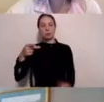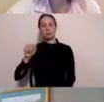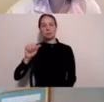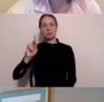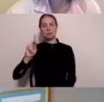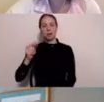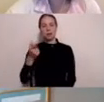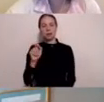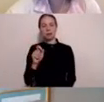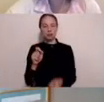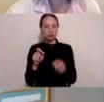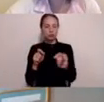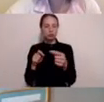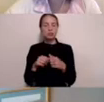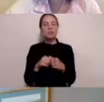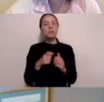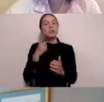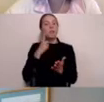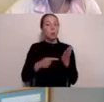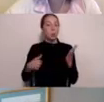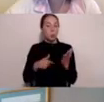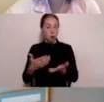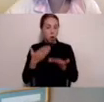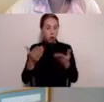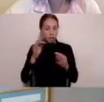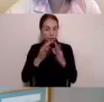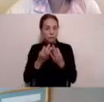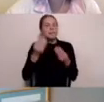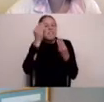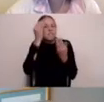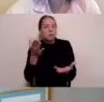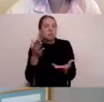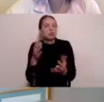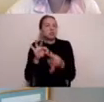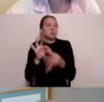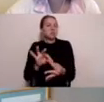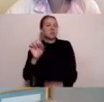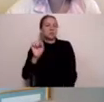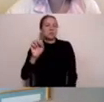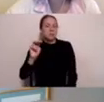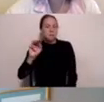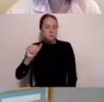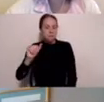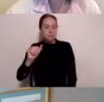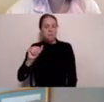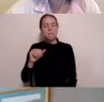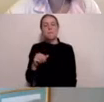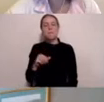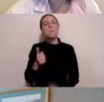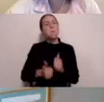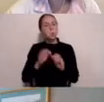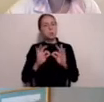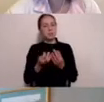The key for what we offer families is information about spinal muscular atrophy. Most families whose child